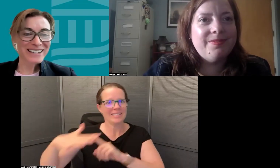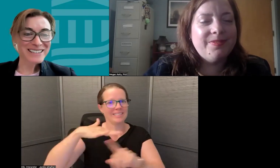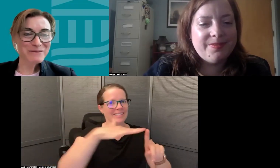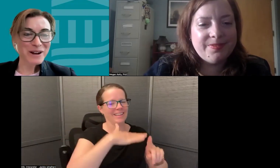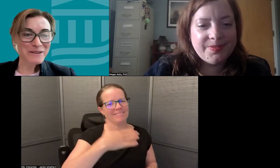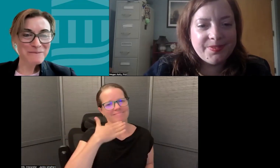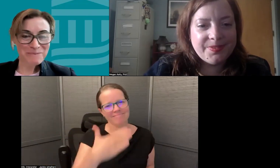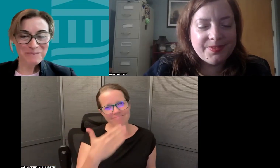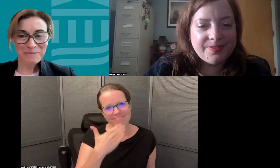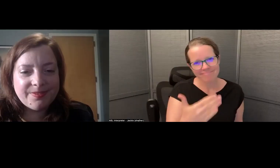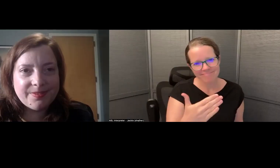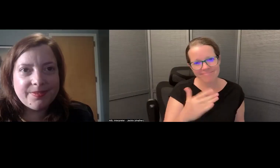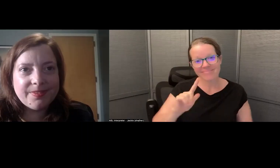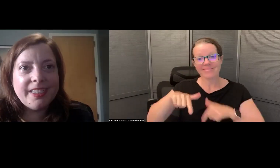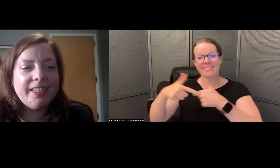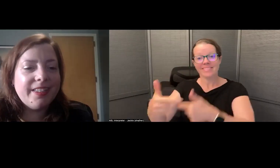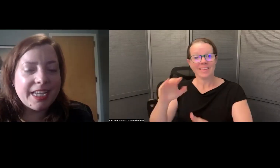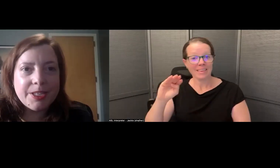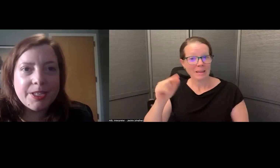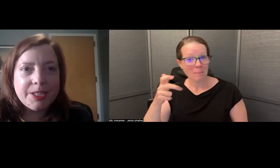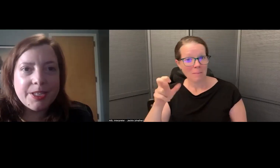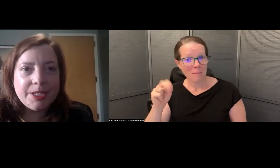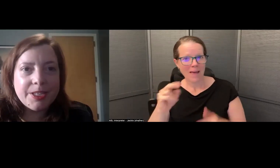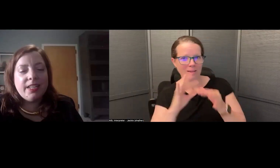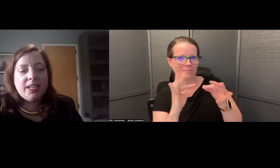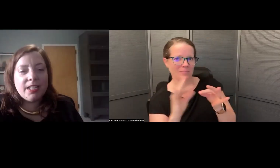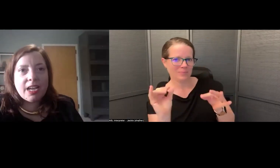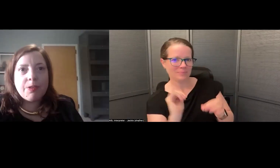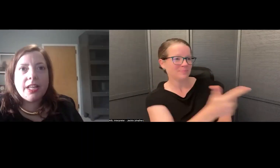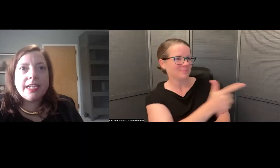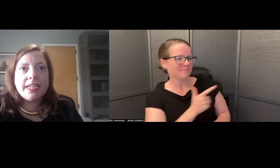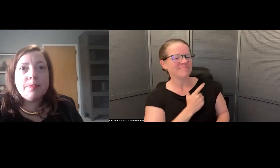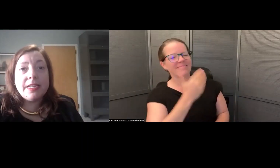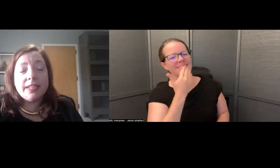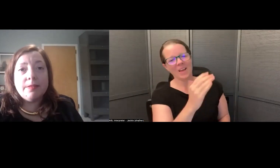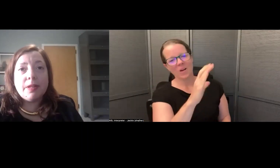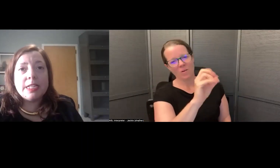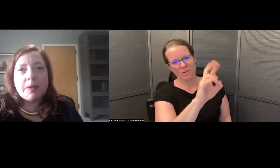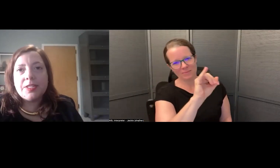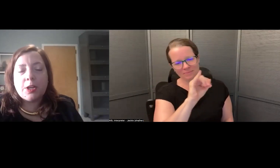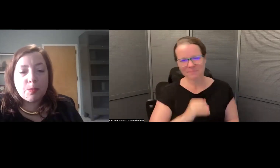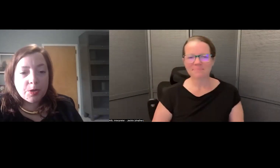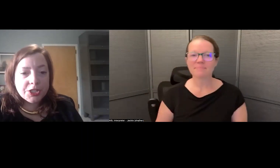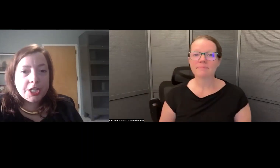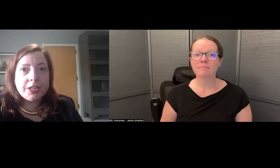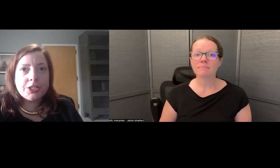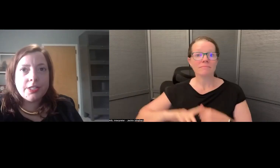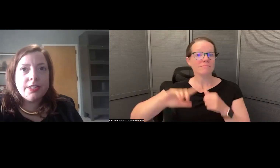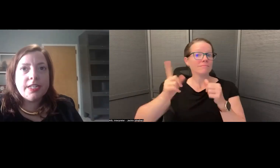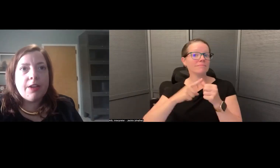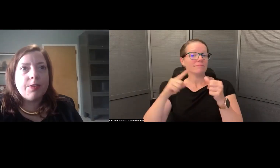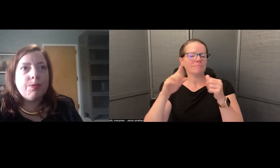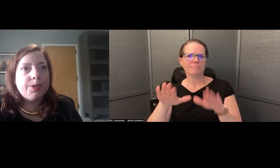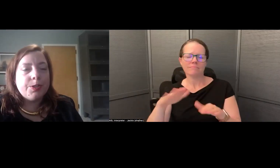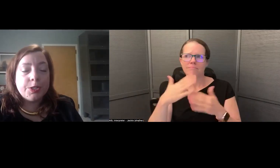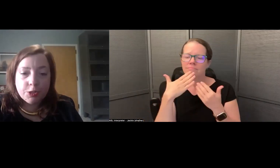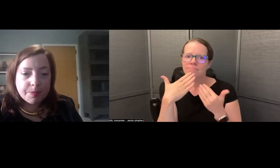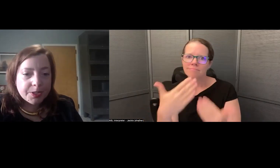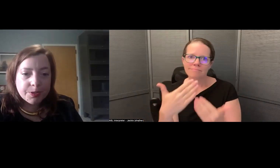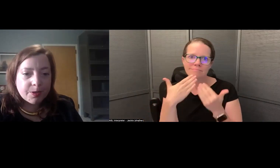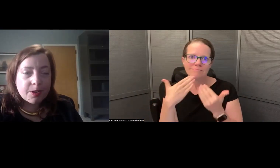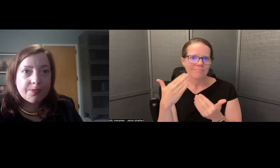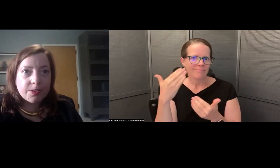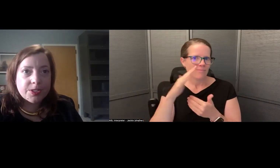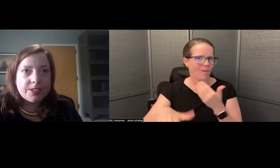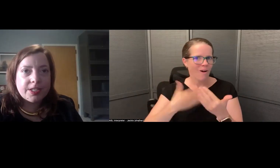words of thanks as well. Thank you, Khoury. I would like to begin by expressing our appreciation to everyone who